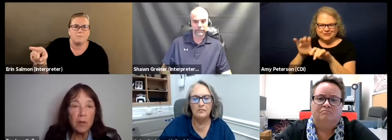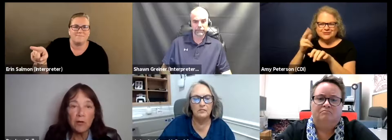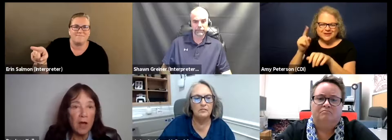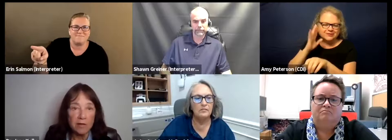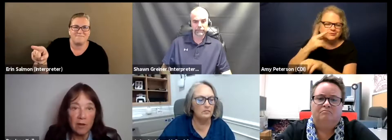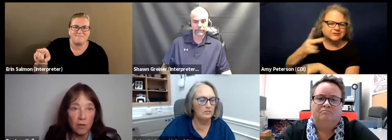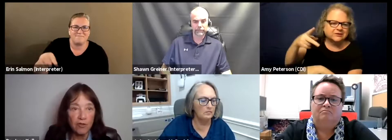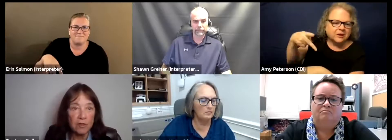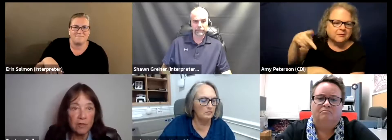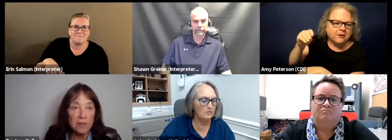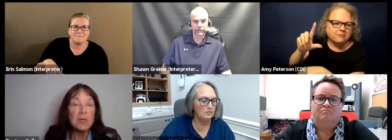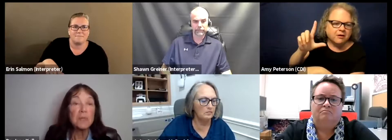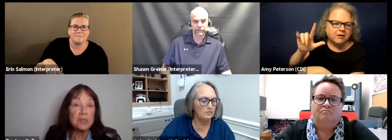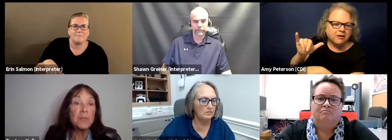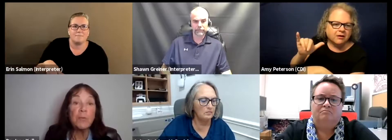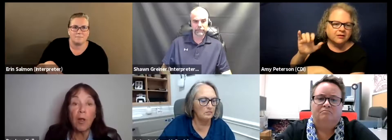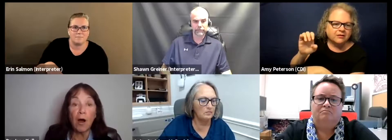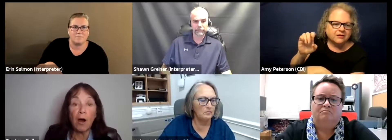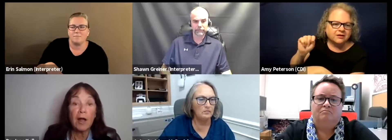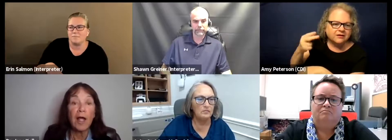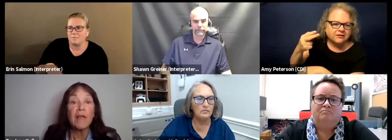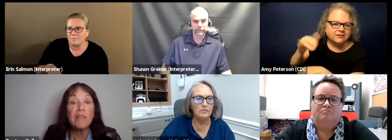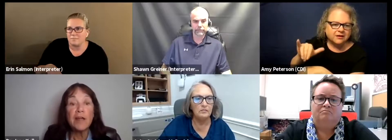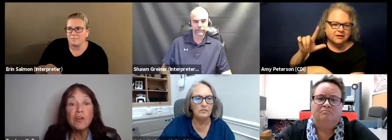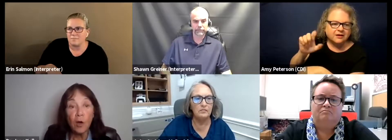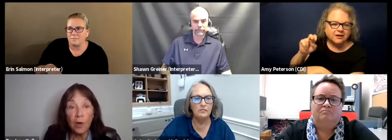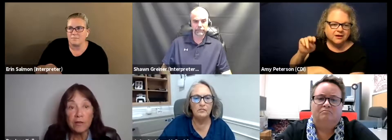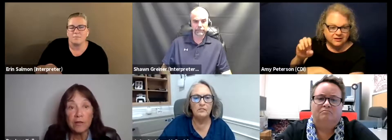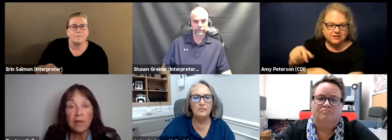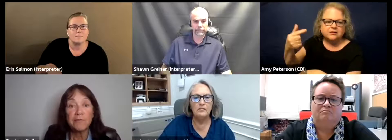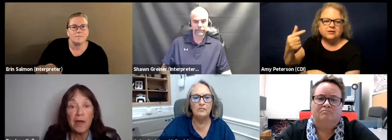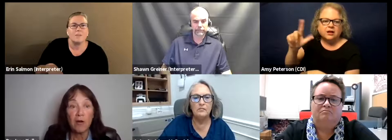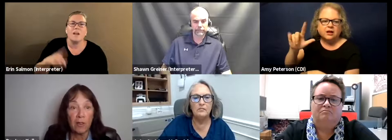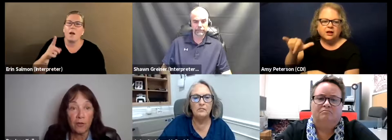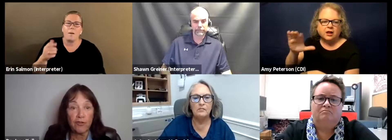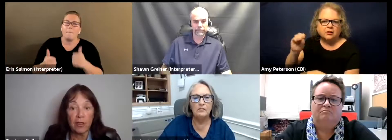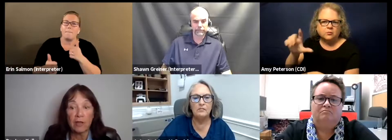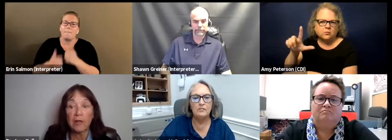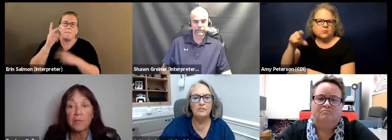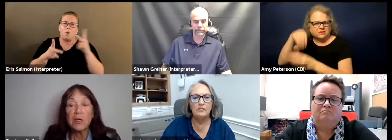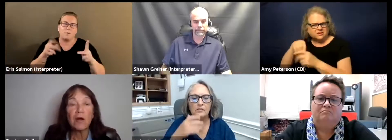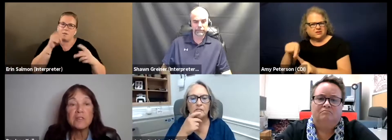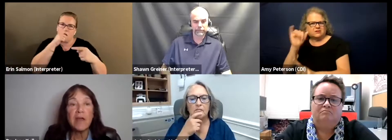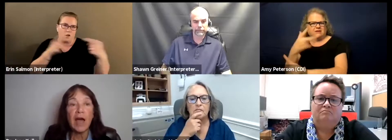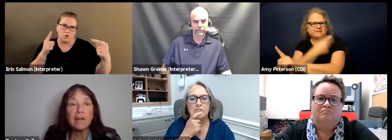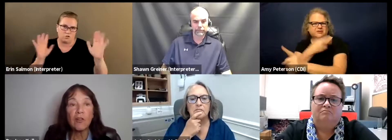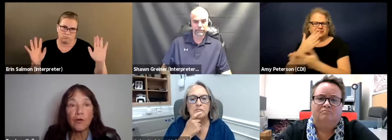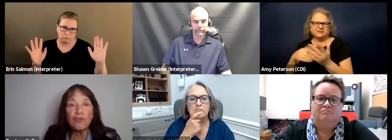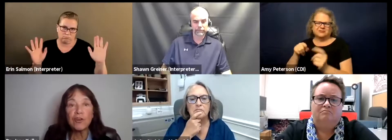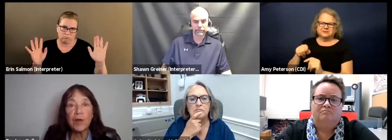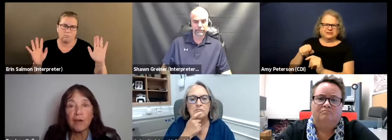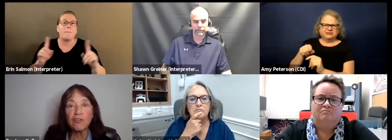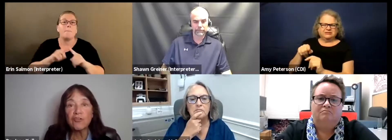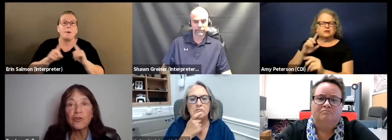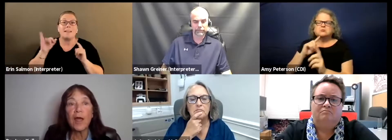Most people are not allergic to this, but some people are, and they know it if they are allergic because they had an